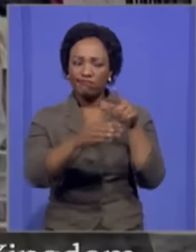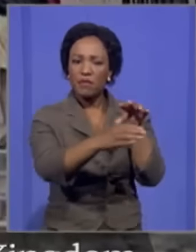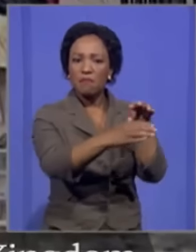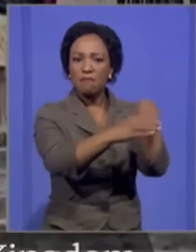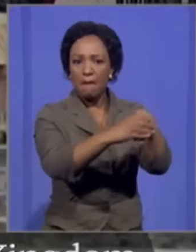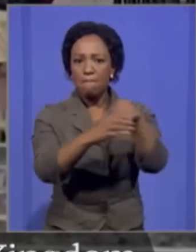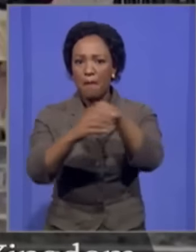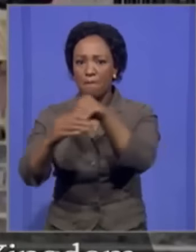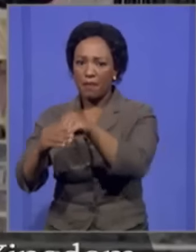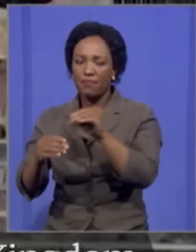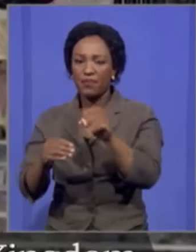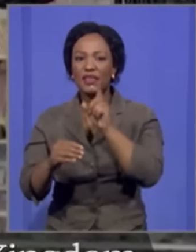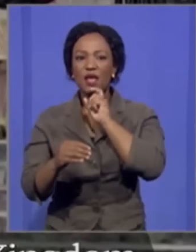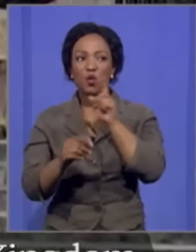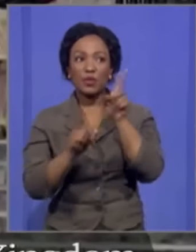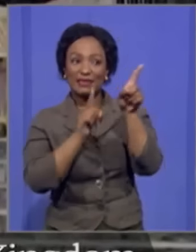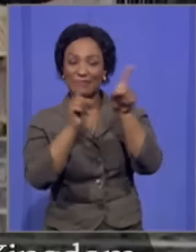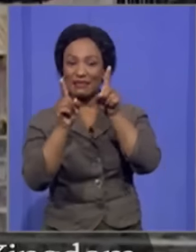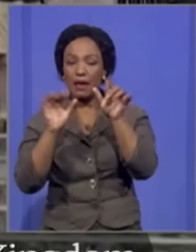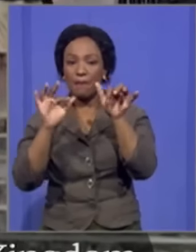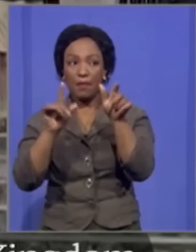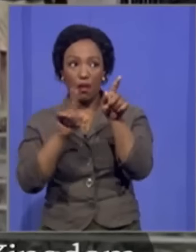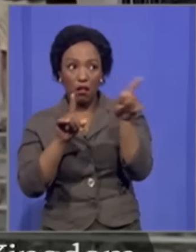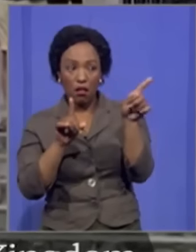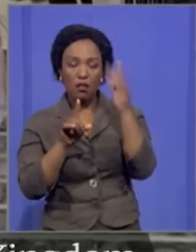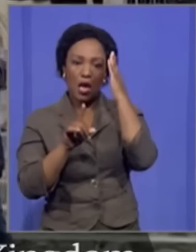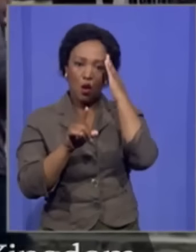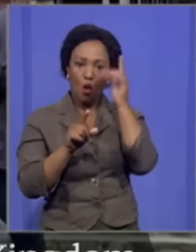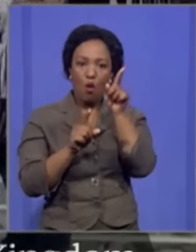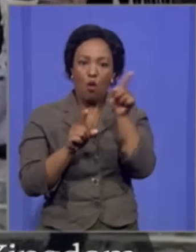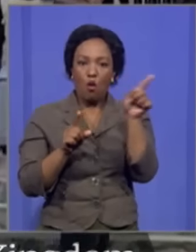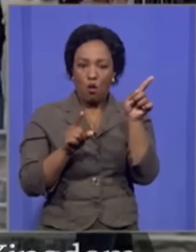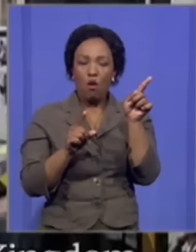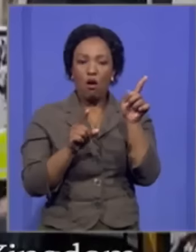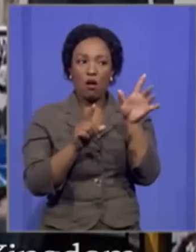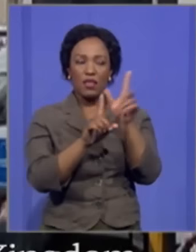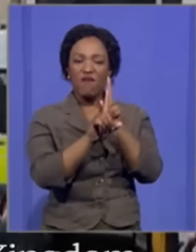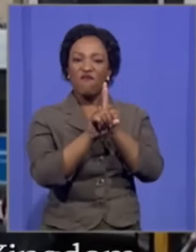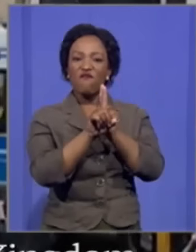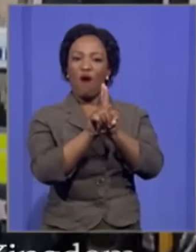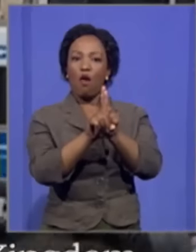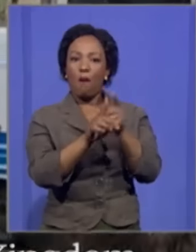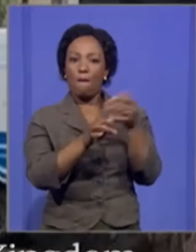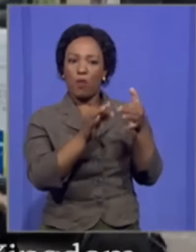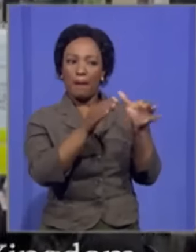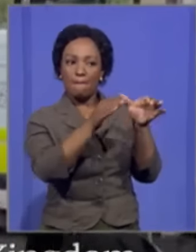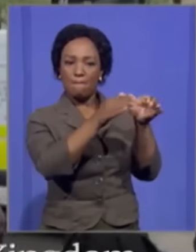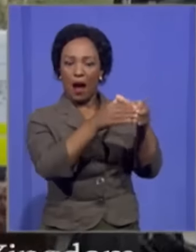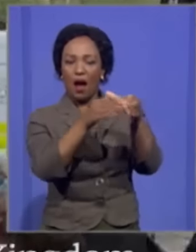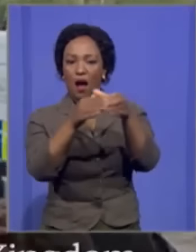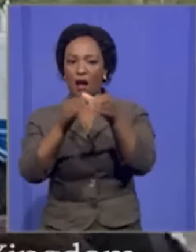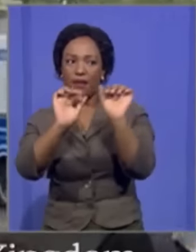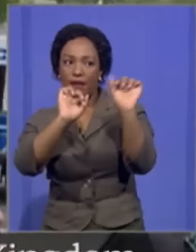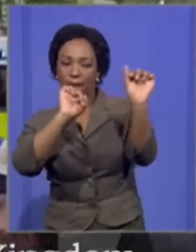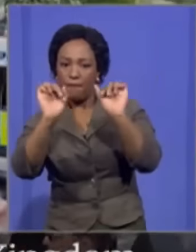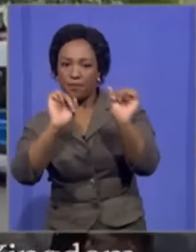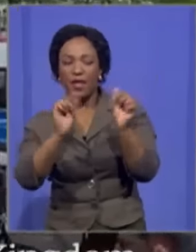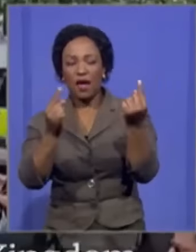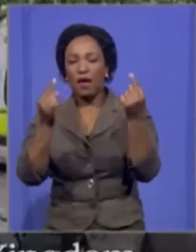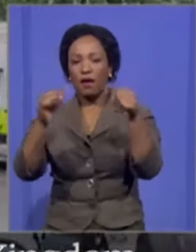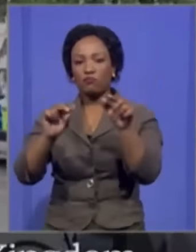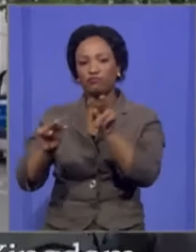hangata ba sebedisa batho ba hona dinaheng tseo ba ba tsebang hore ke balatedi ba mekga ya bona. Empa ho tla